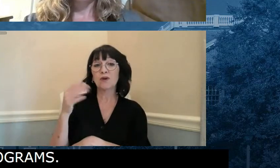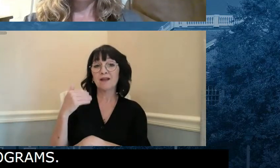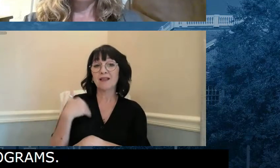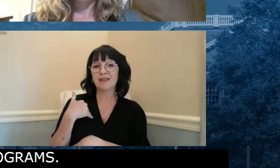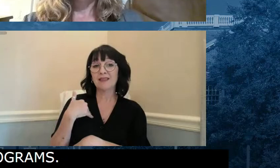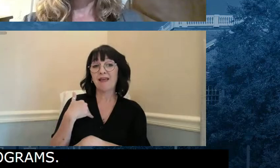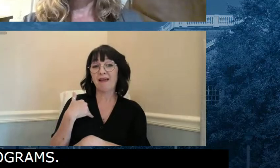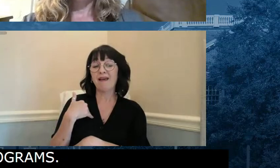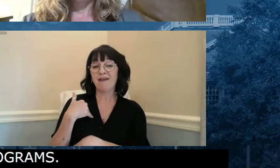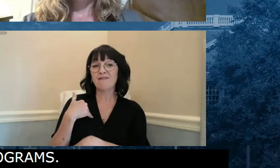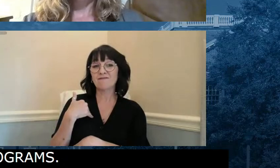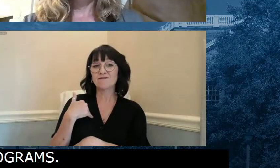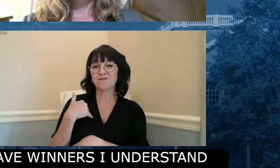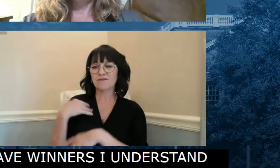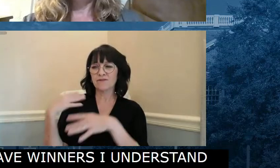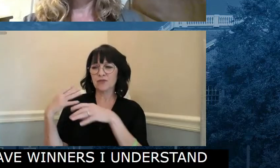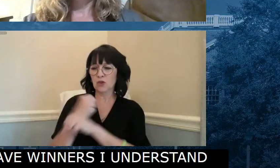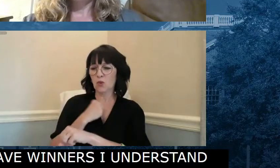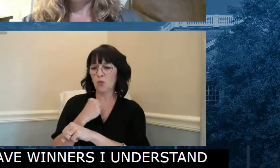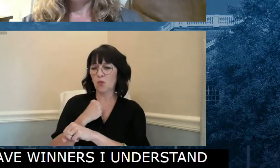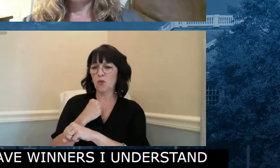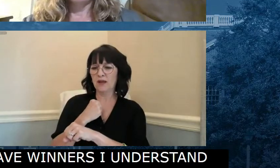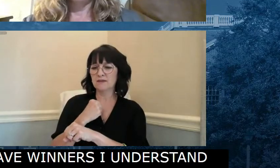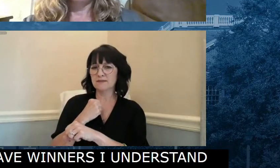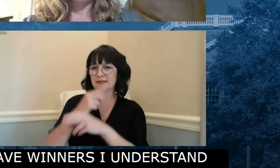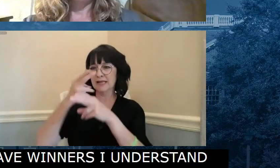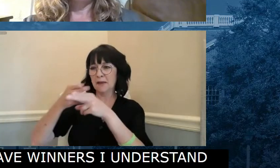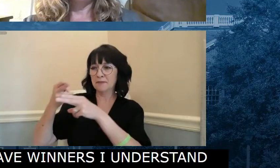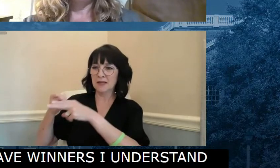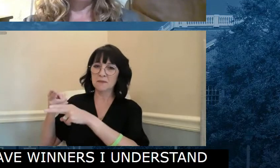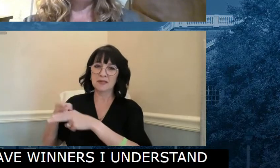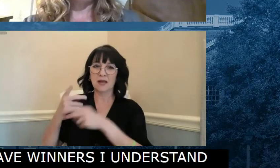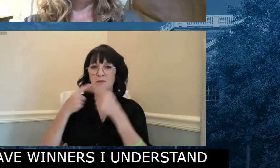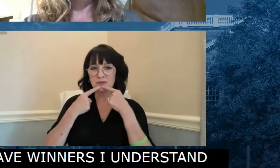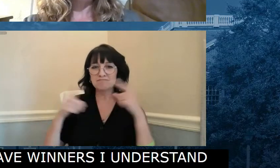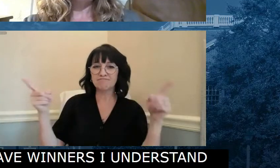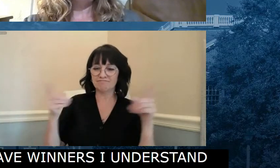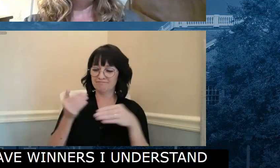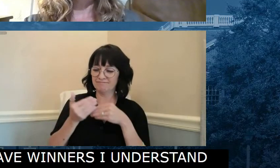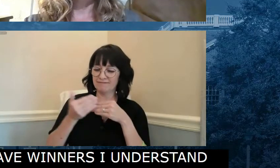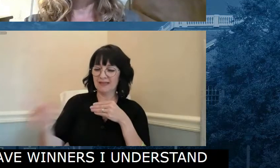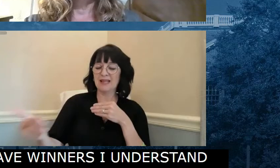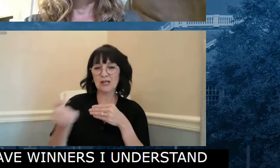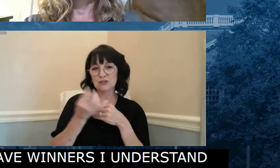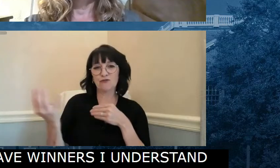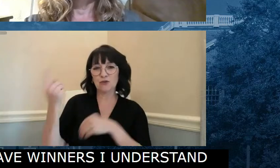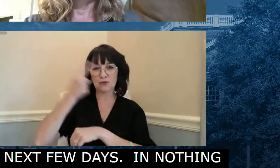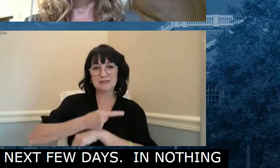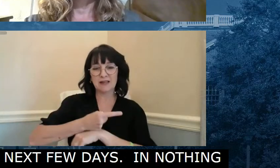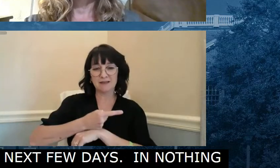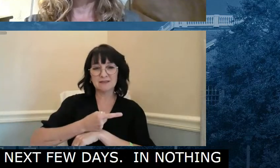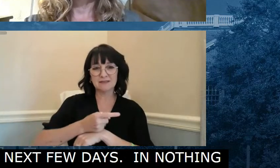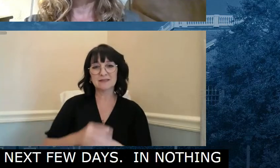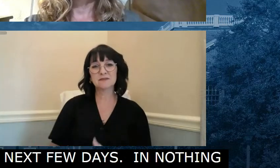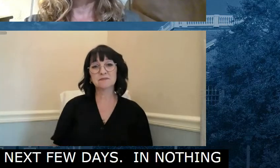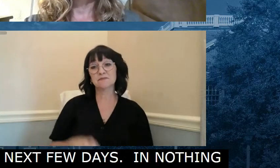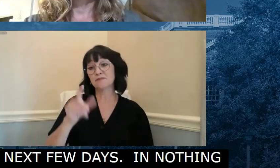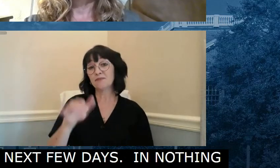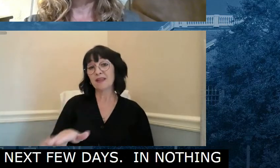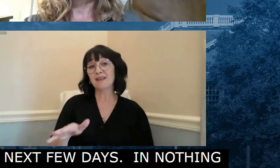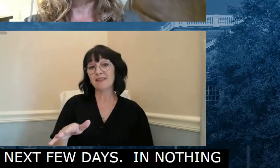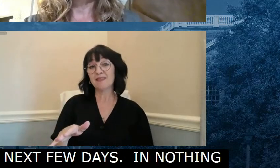made public over the next few days. If nothing else, the DE Wins incentive